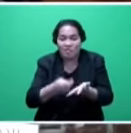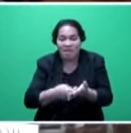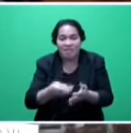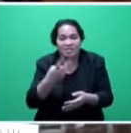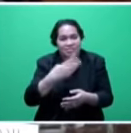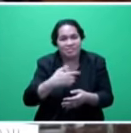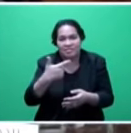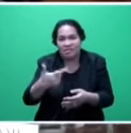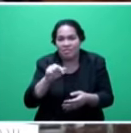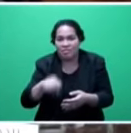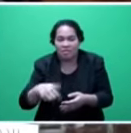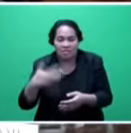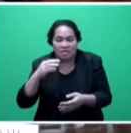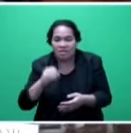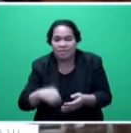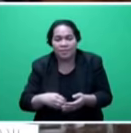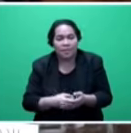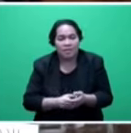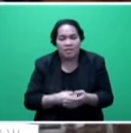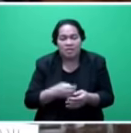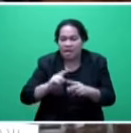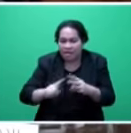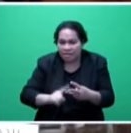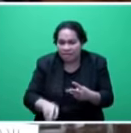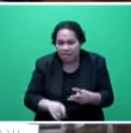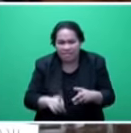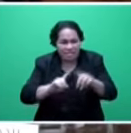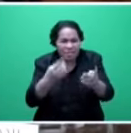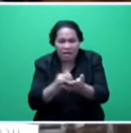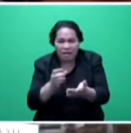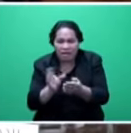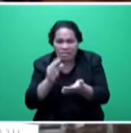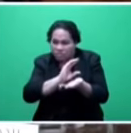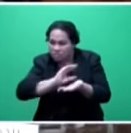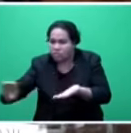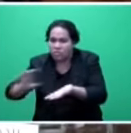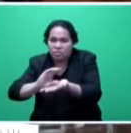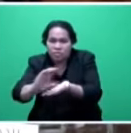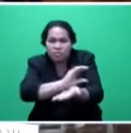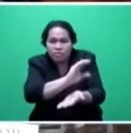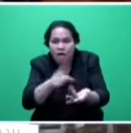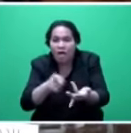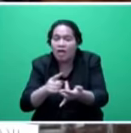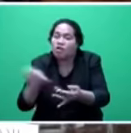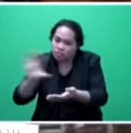Construction of new police station, 40 million. Charge of the public debt, $1.2